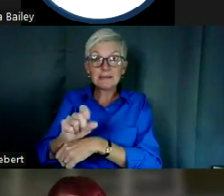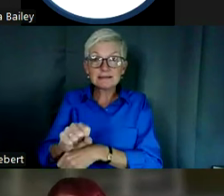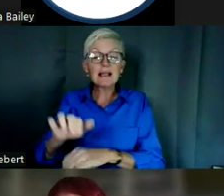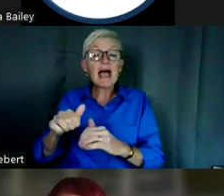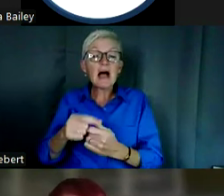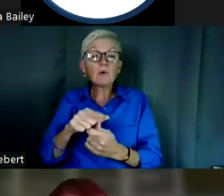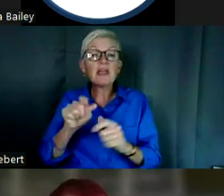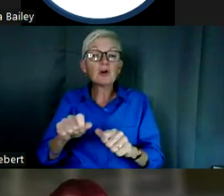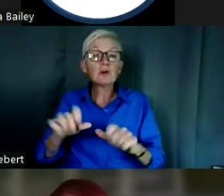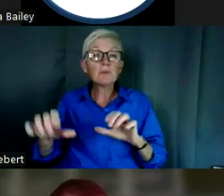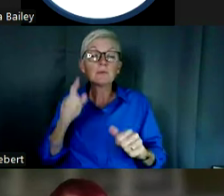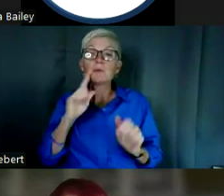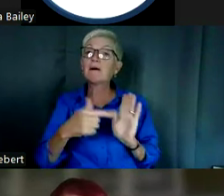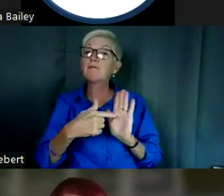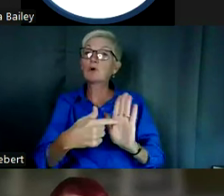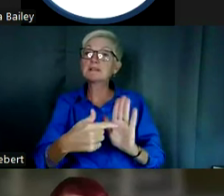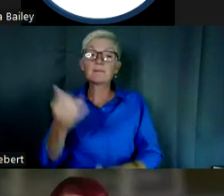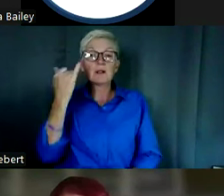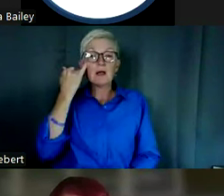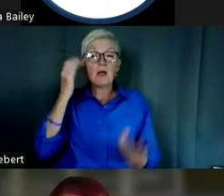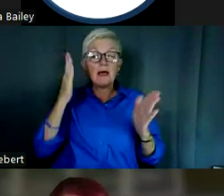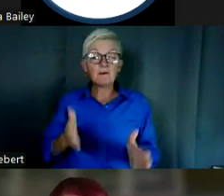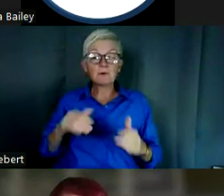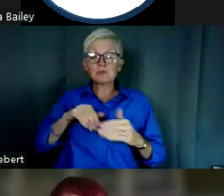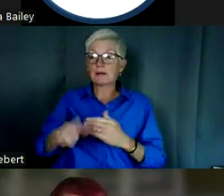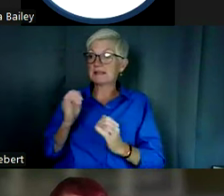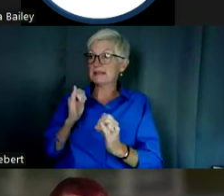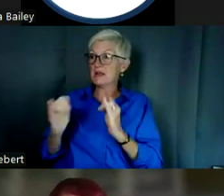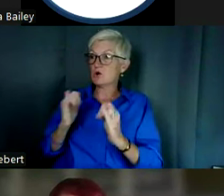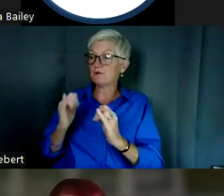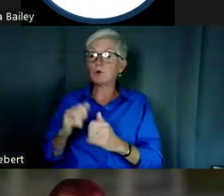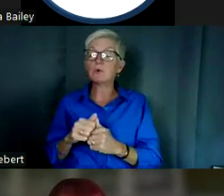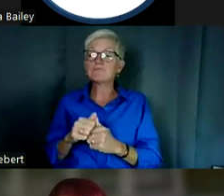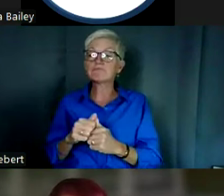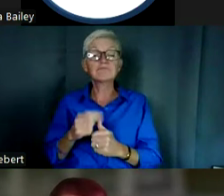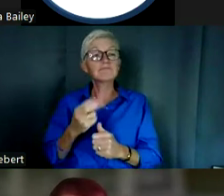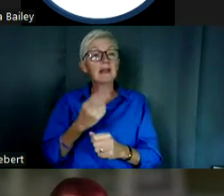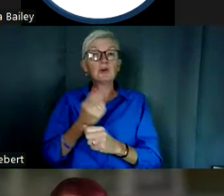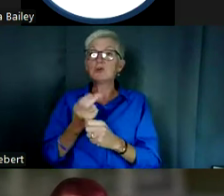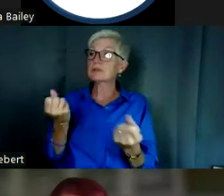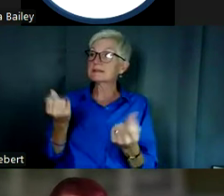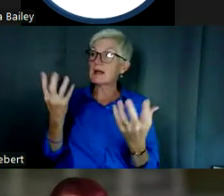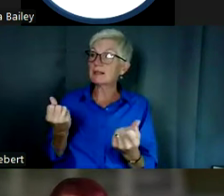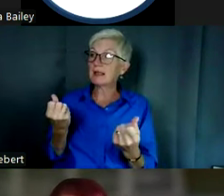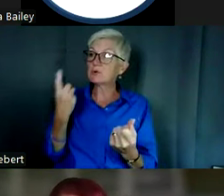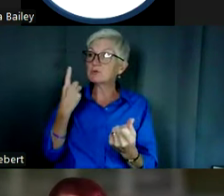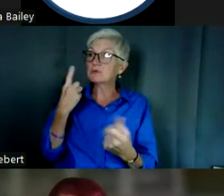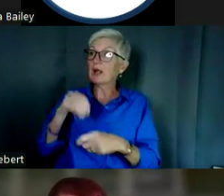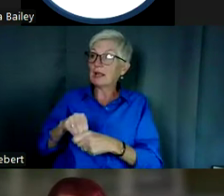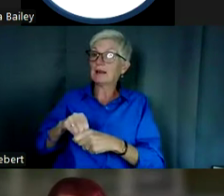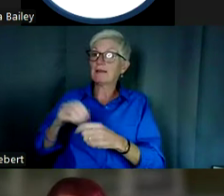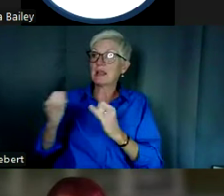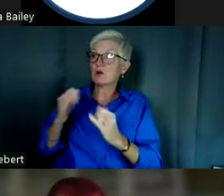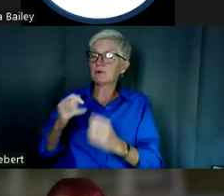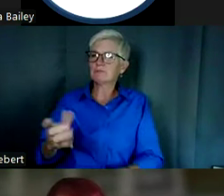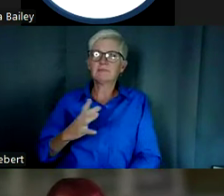them. So, for example, if somebody comes to the interview and they are using sign language as part of the interview, it would be